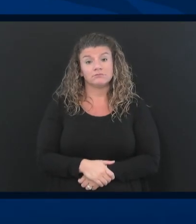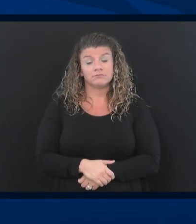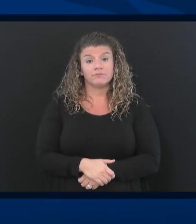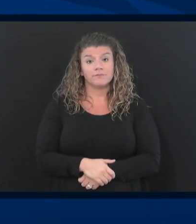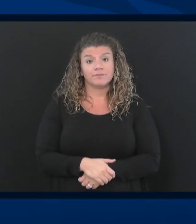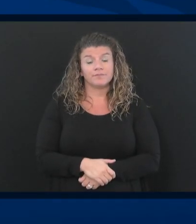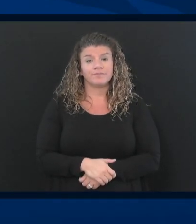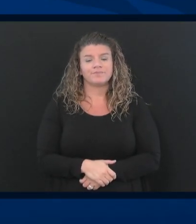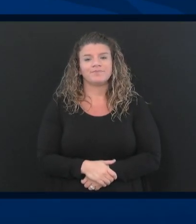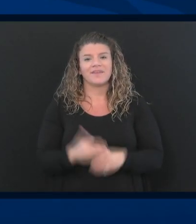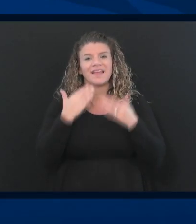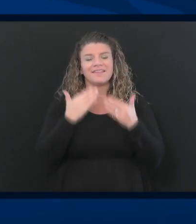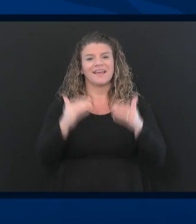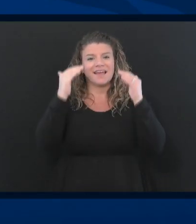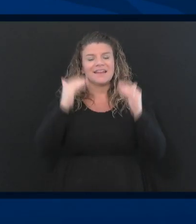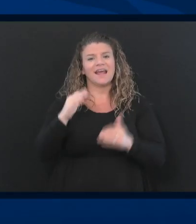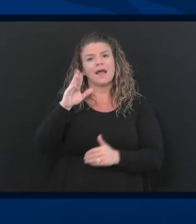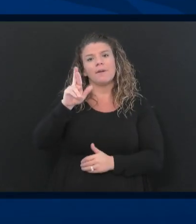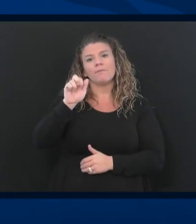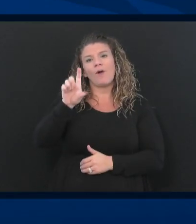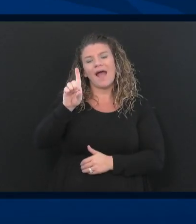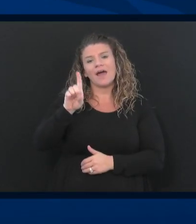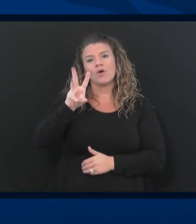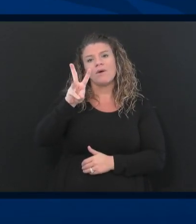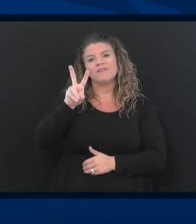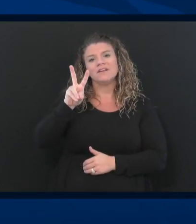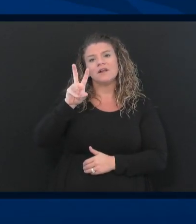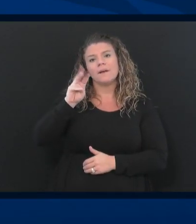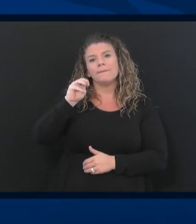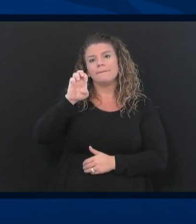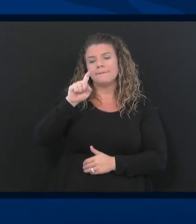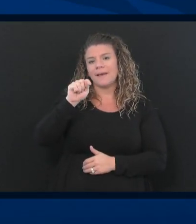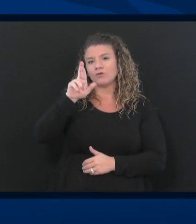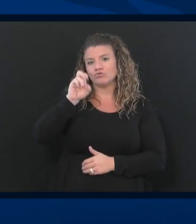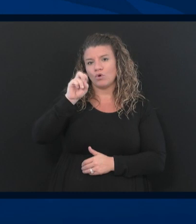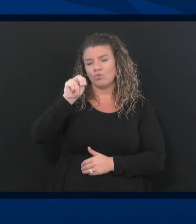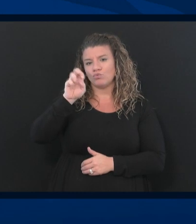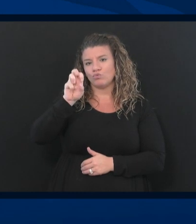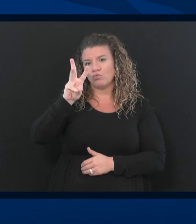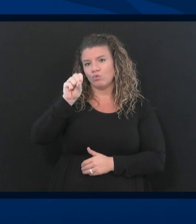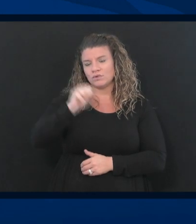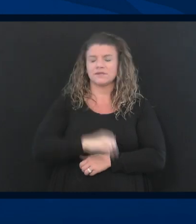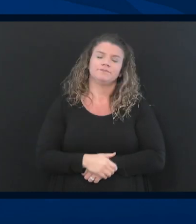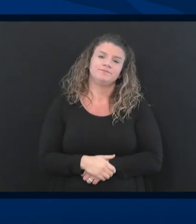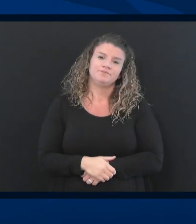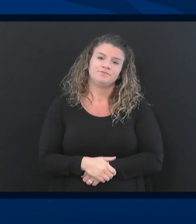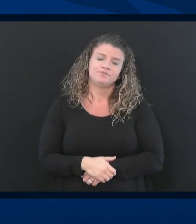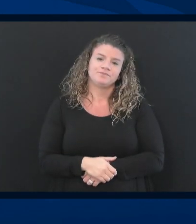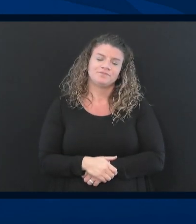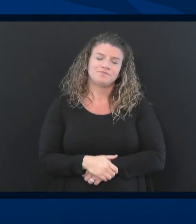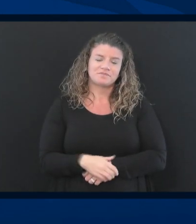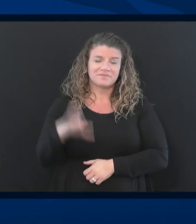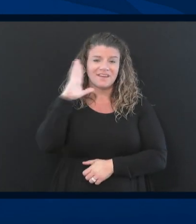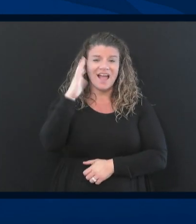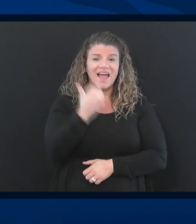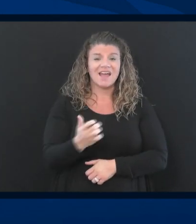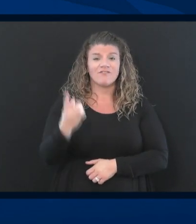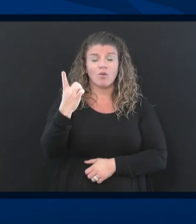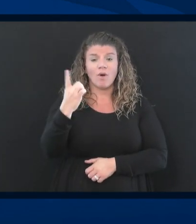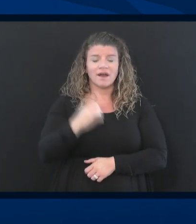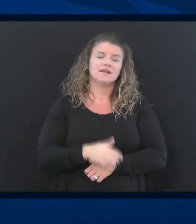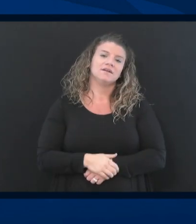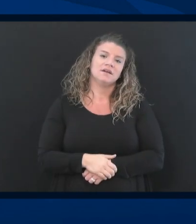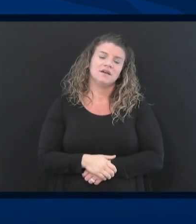Okay, thanks, Dave. Next, let's go to Brad McElhenney with West Virginia Metro News. Hi, Governor. Hi, everyone. There were,